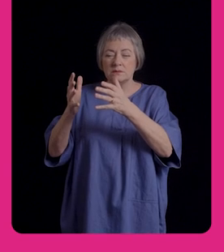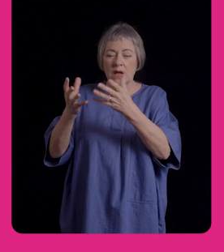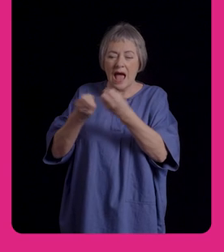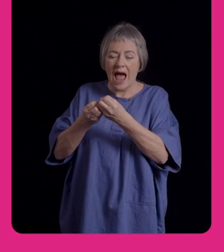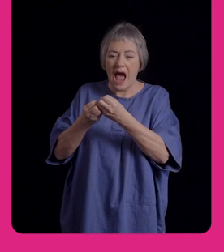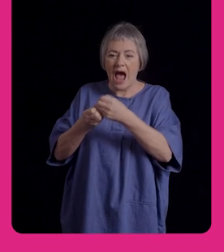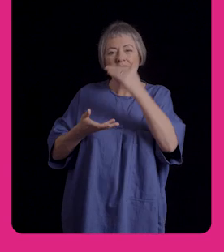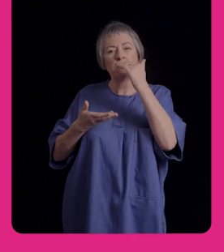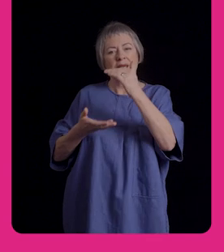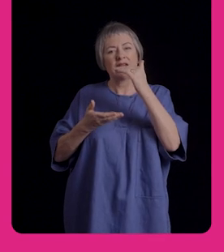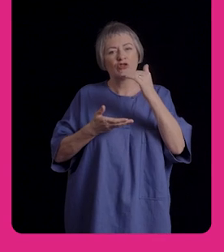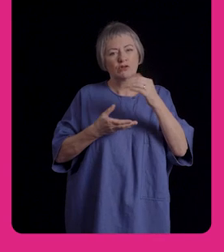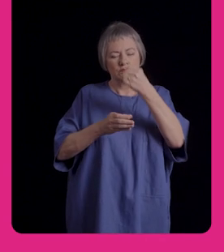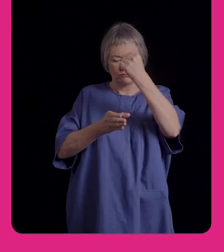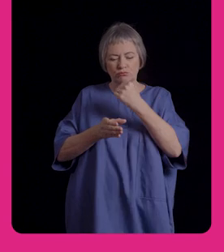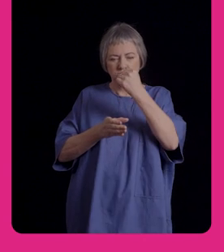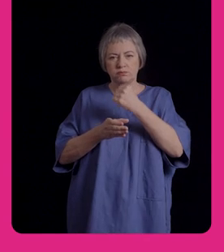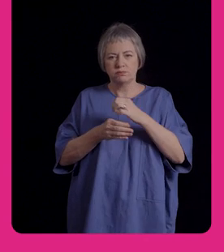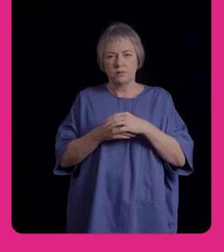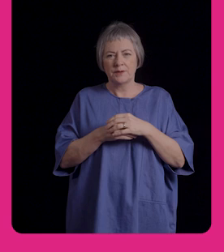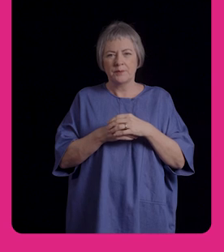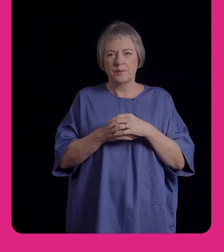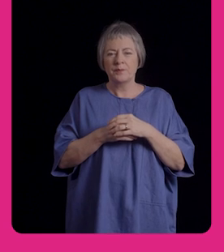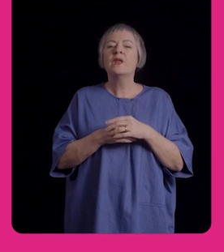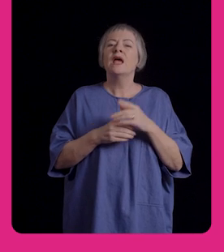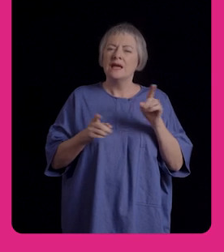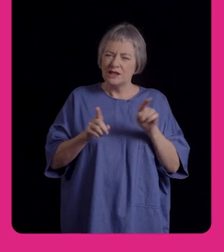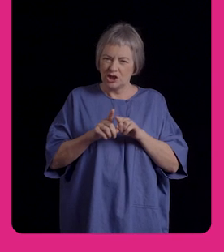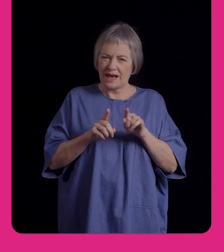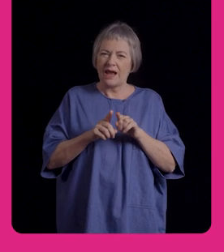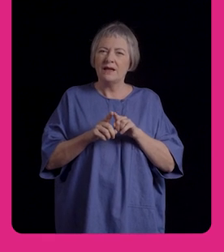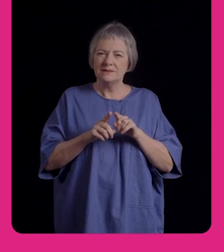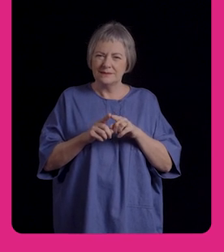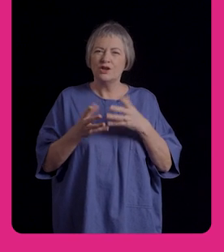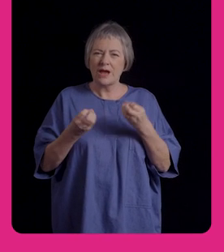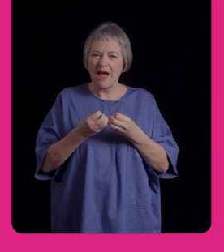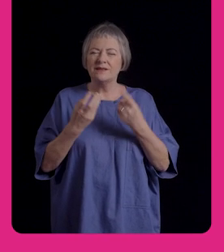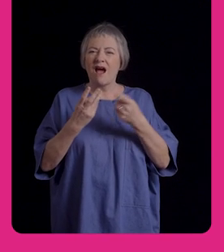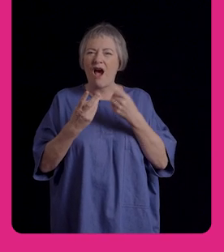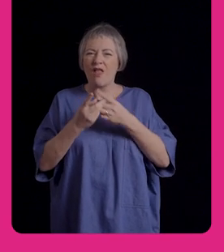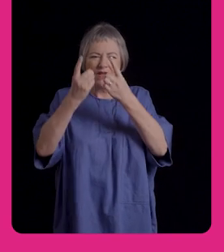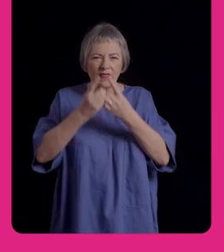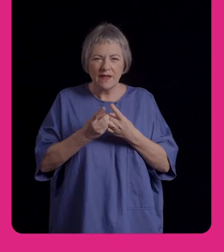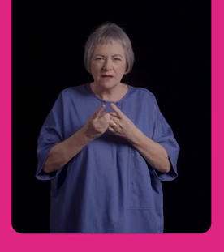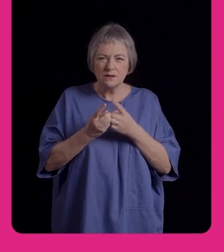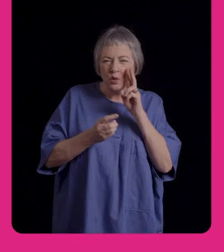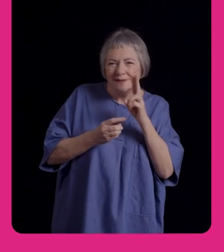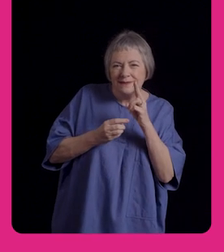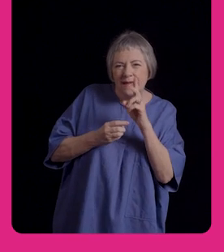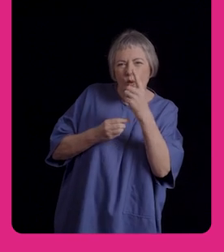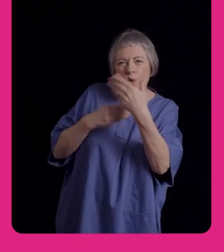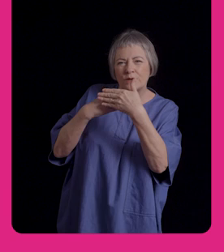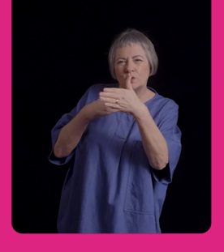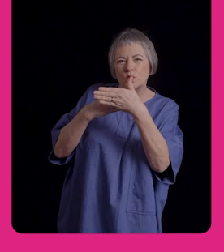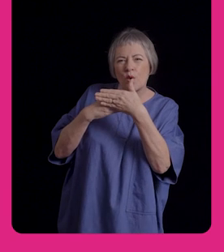beer. Yeah, I think you're in a room with like other supplies and stuff. You do see one door, I